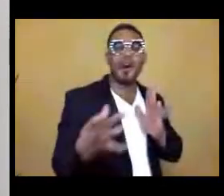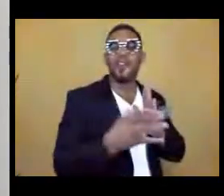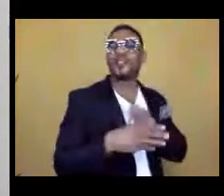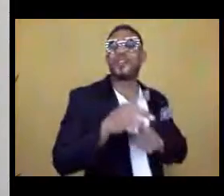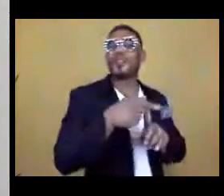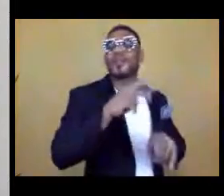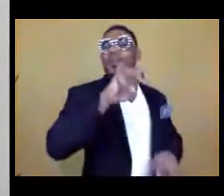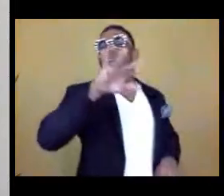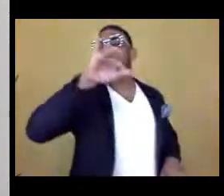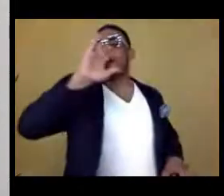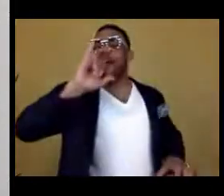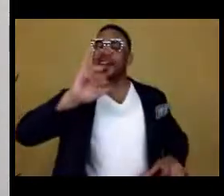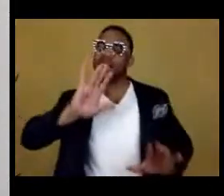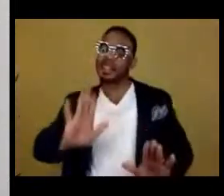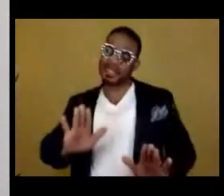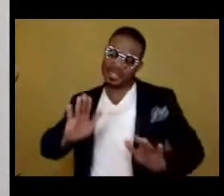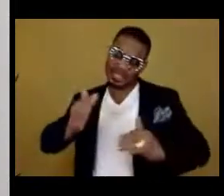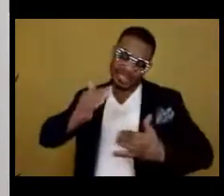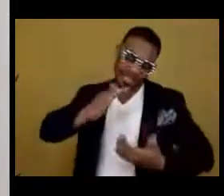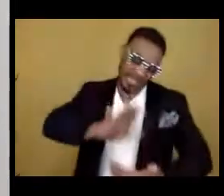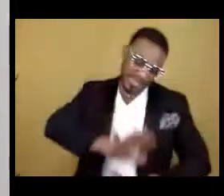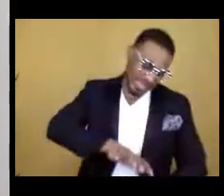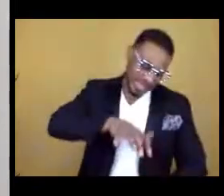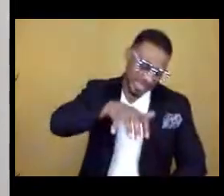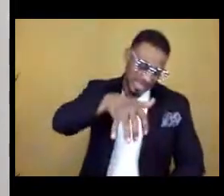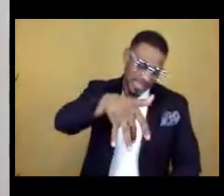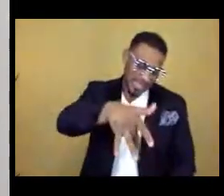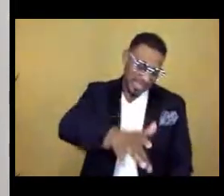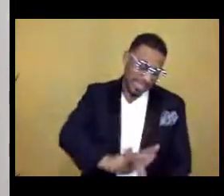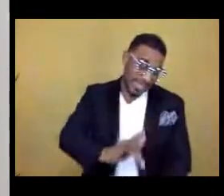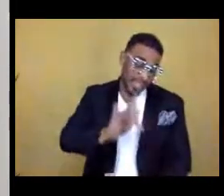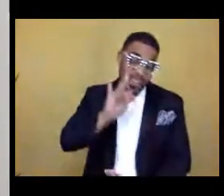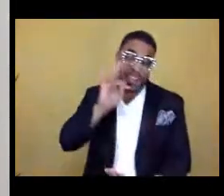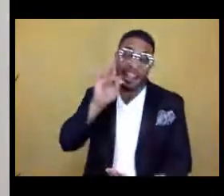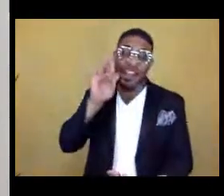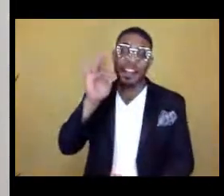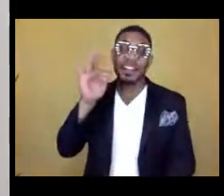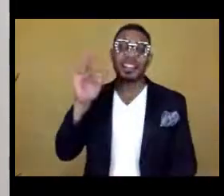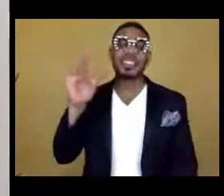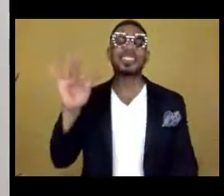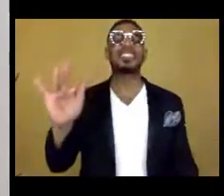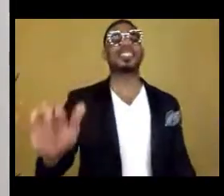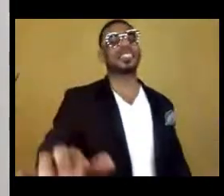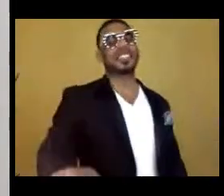from Mary's alabaster